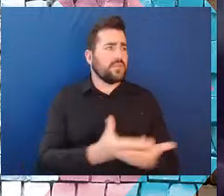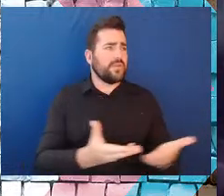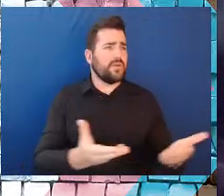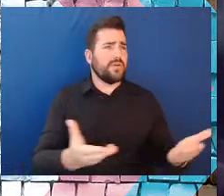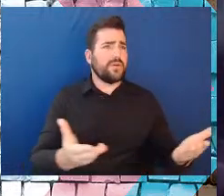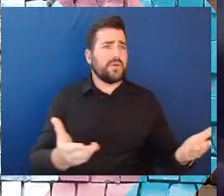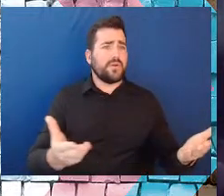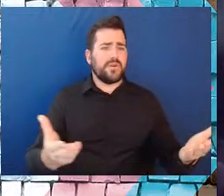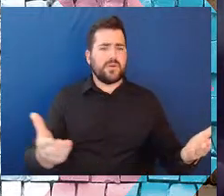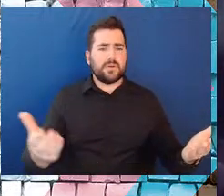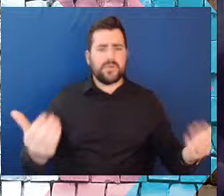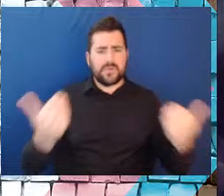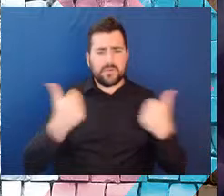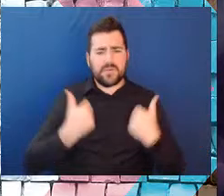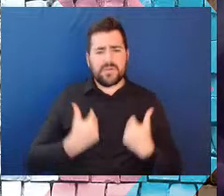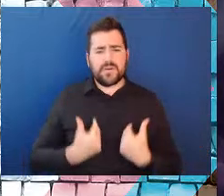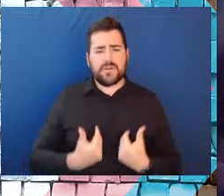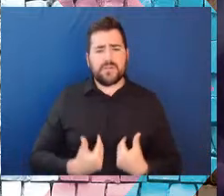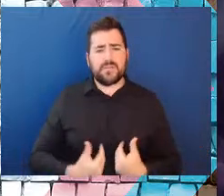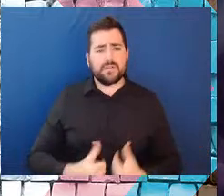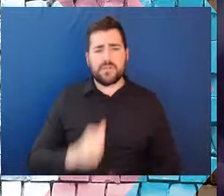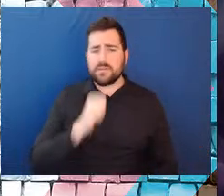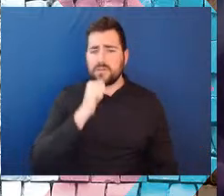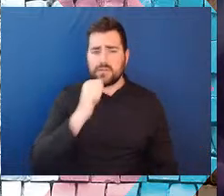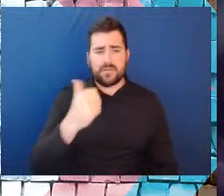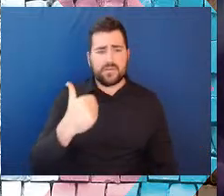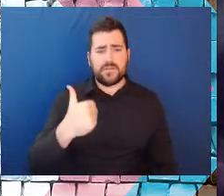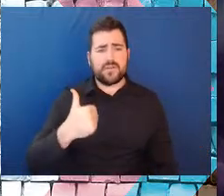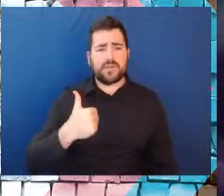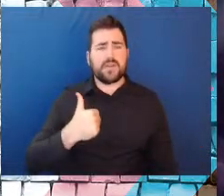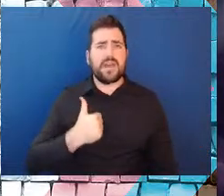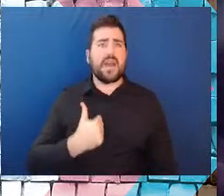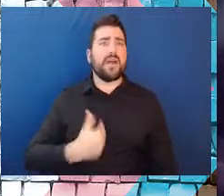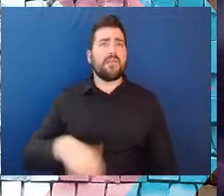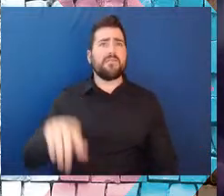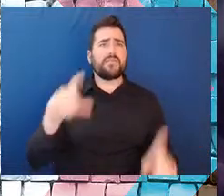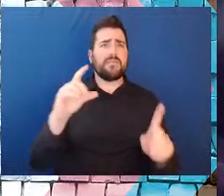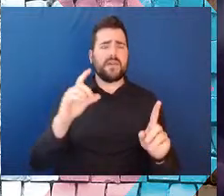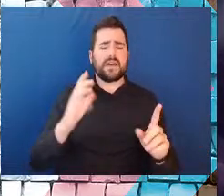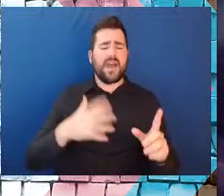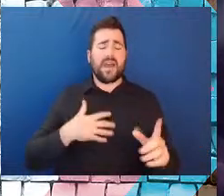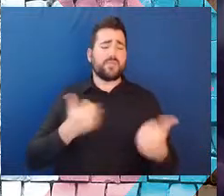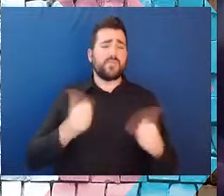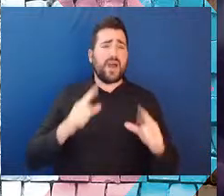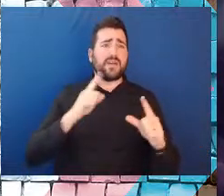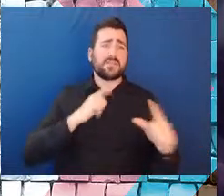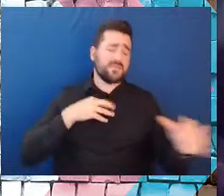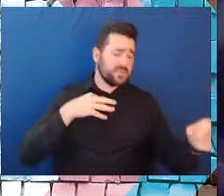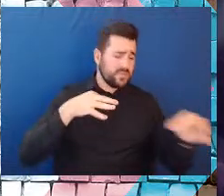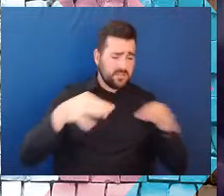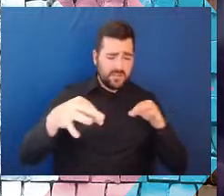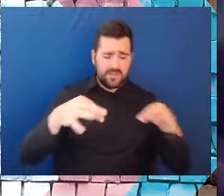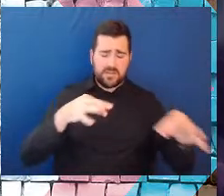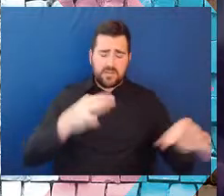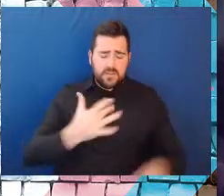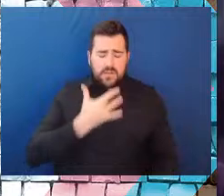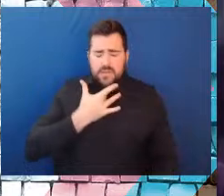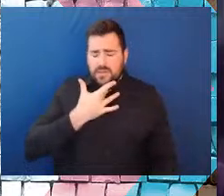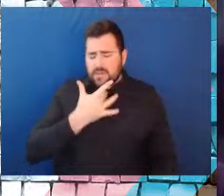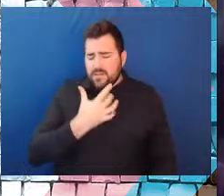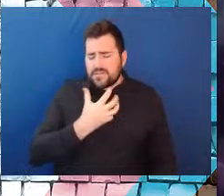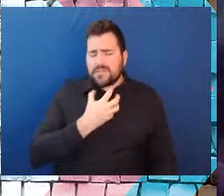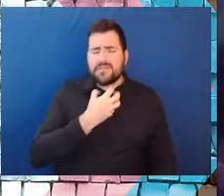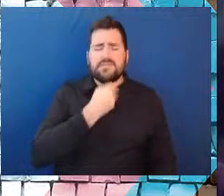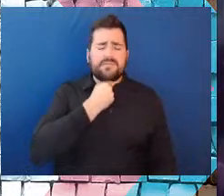men. I don't have the words to describe how I feel.